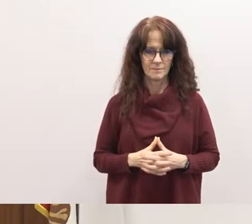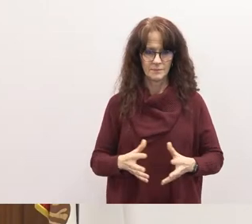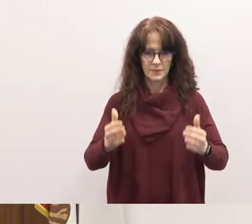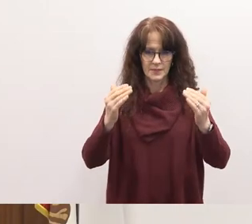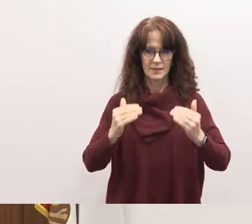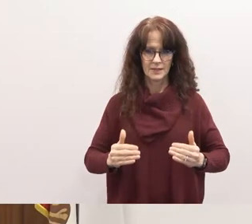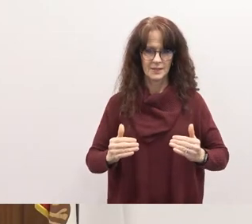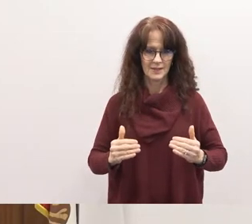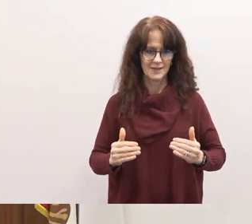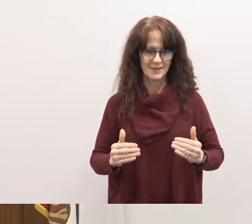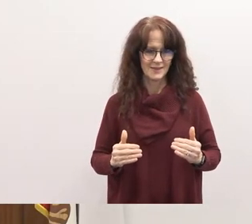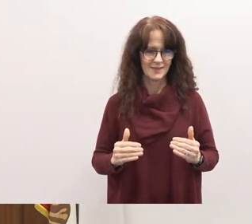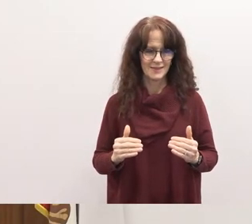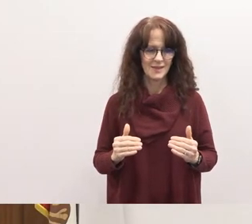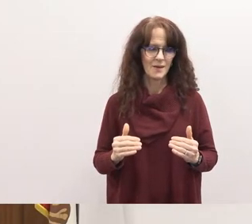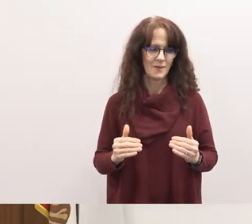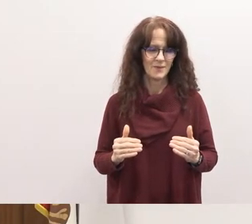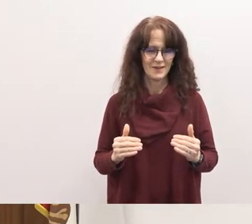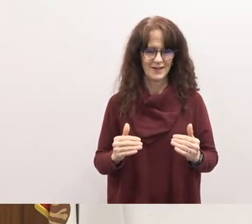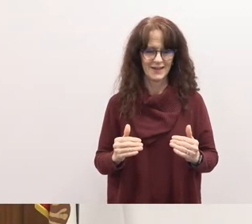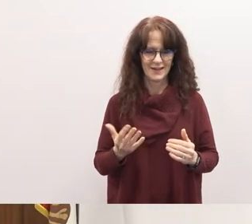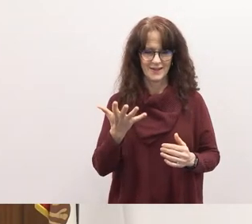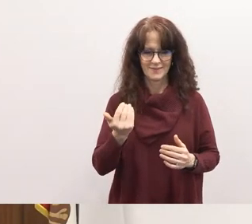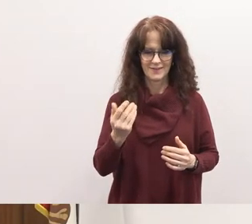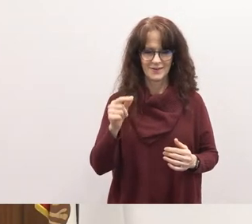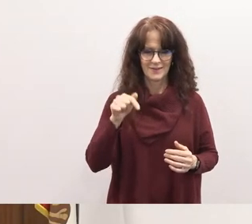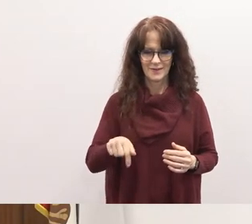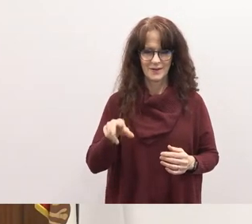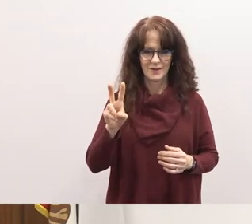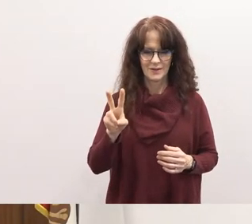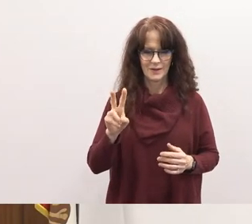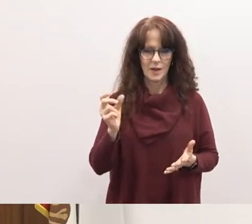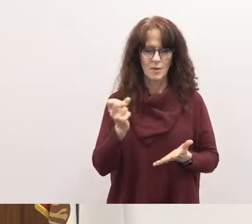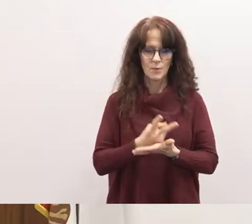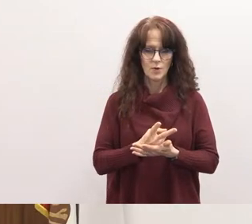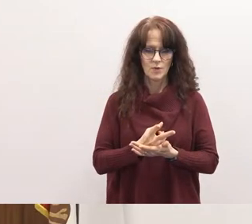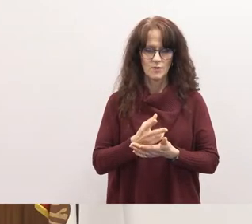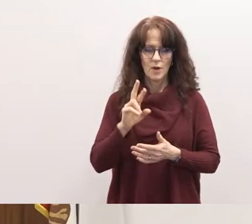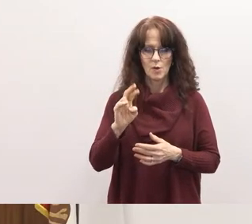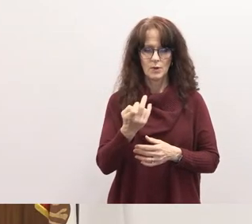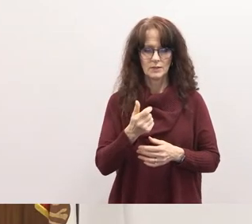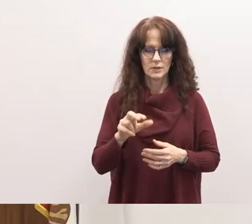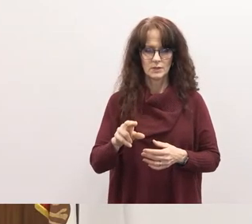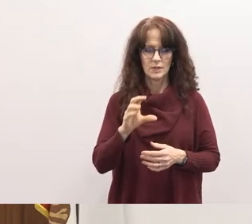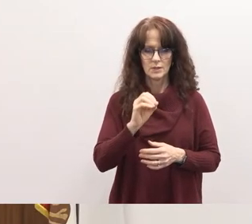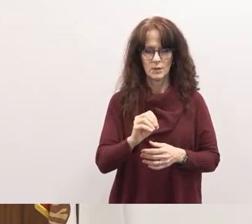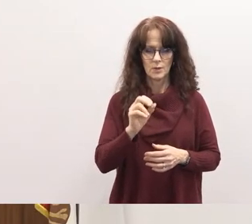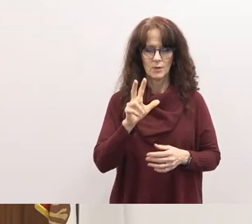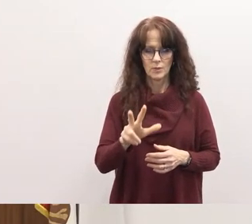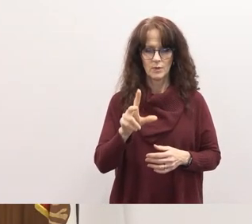Next we have 15.2, approval of resolution